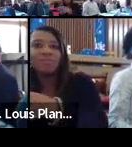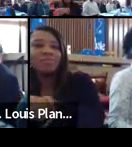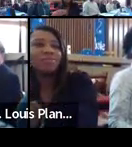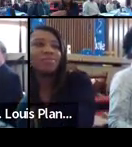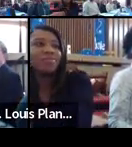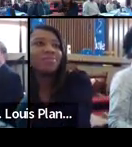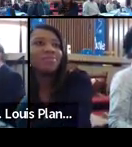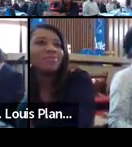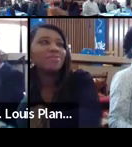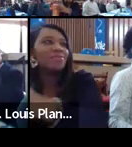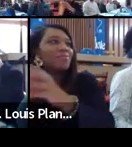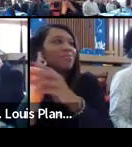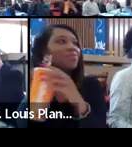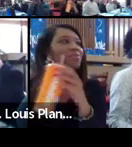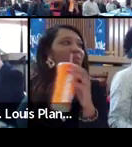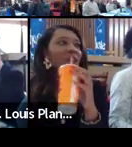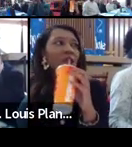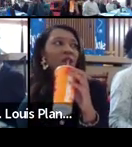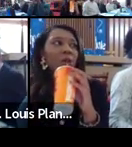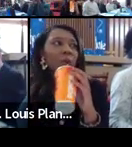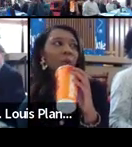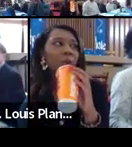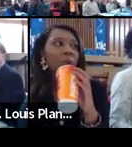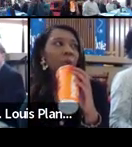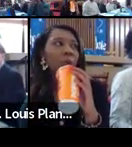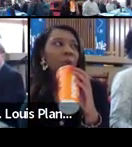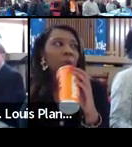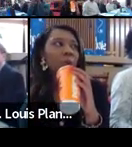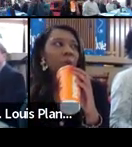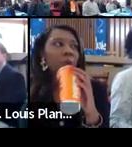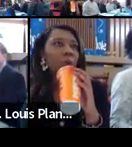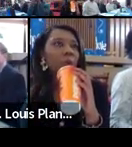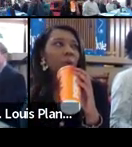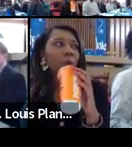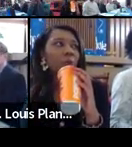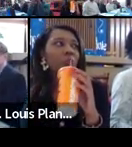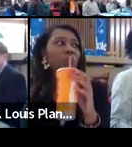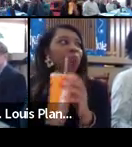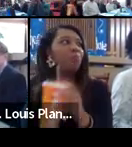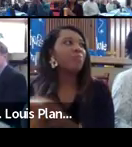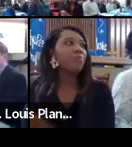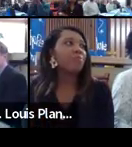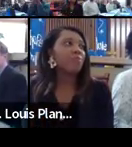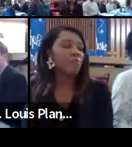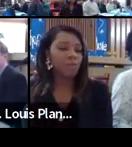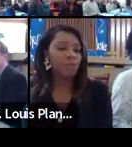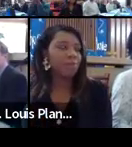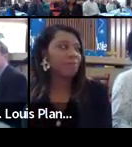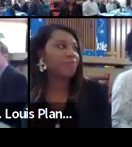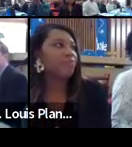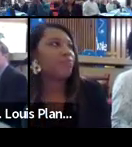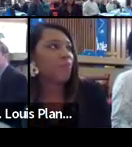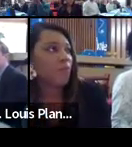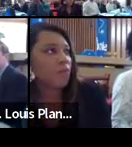And I am reading on behalf of Douglas Common, the CEO, Executive Director of